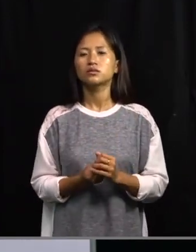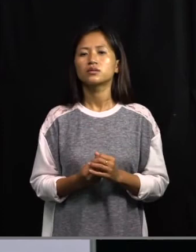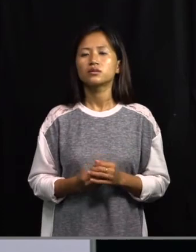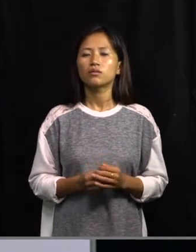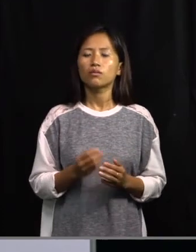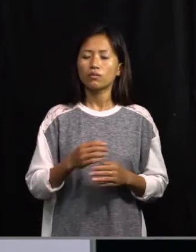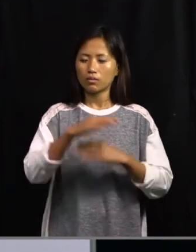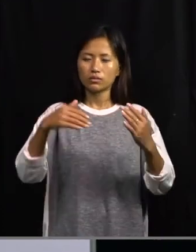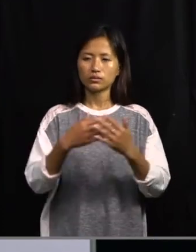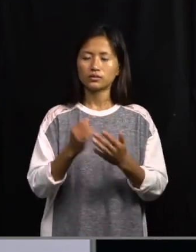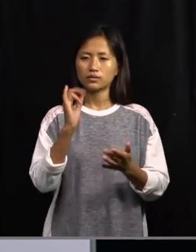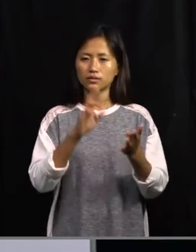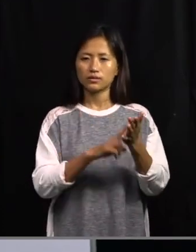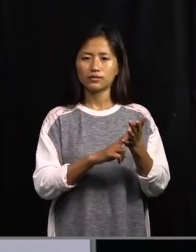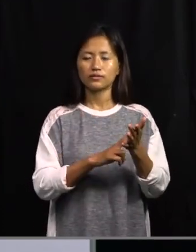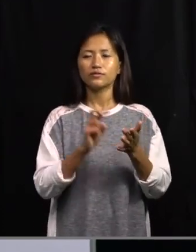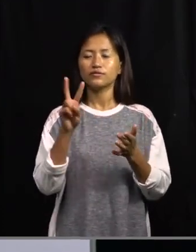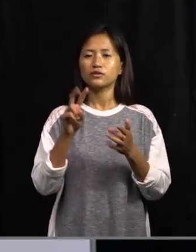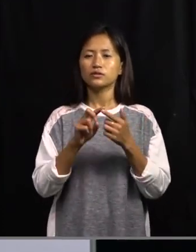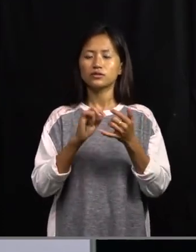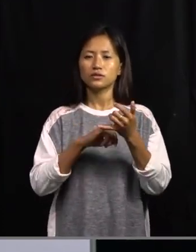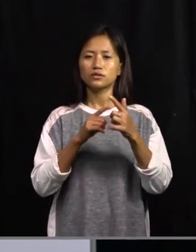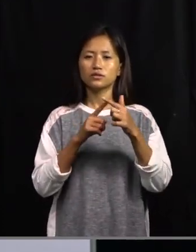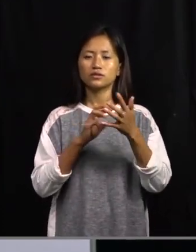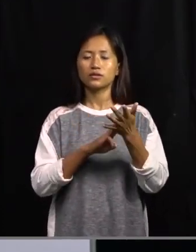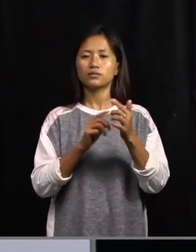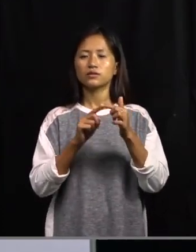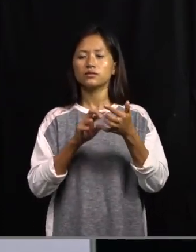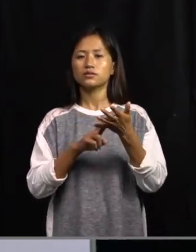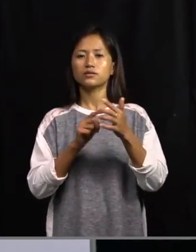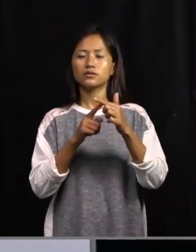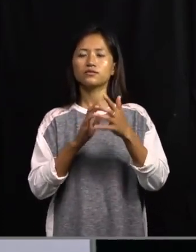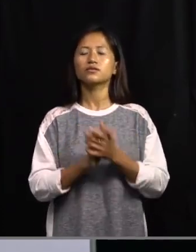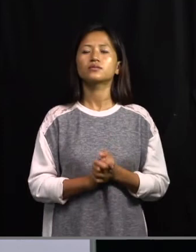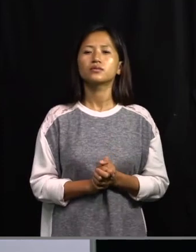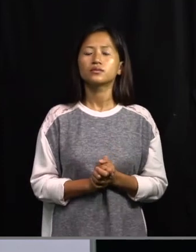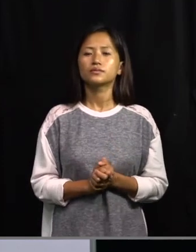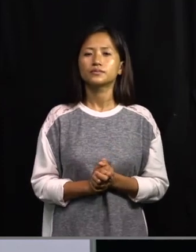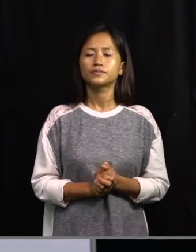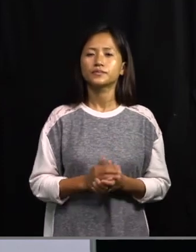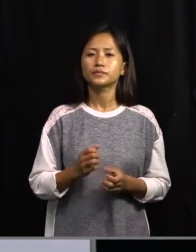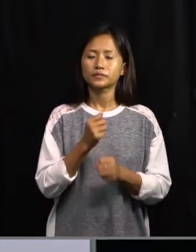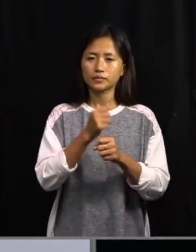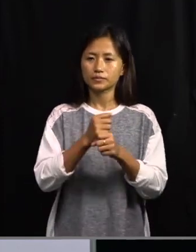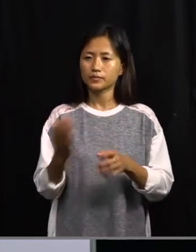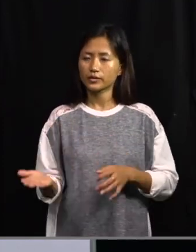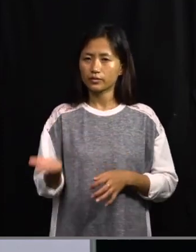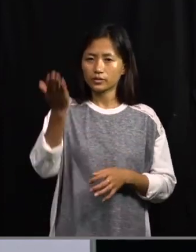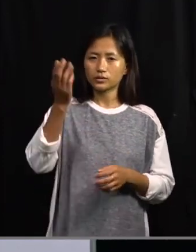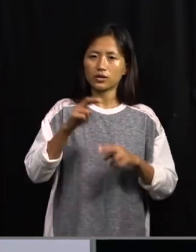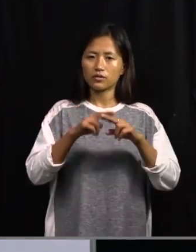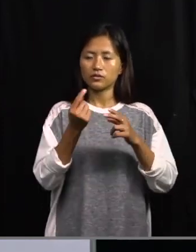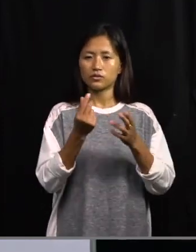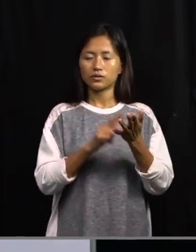investments, they generate profits, they generate dividends. So when the government raises funds by collecting all